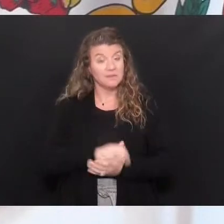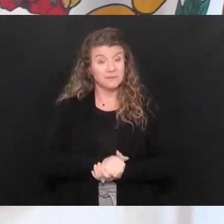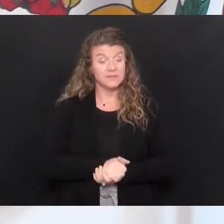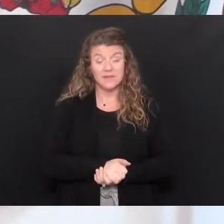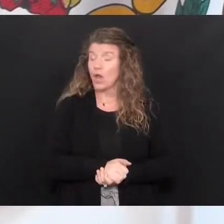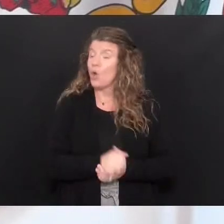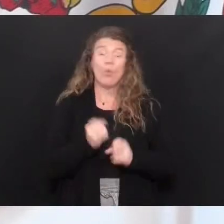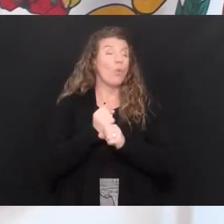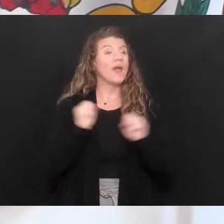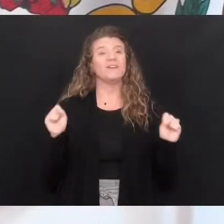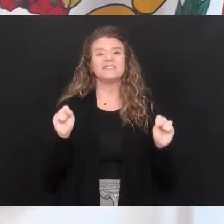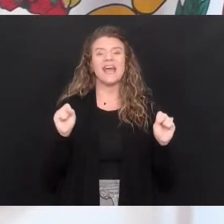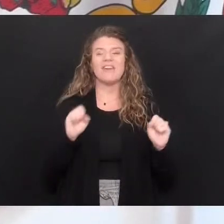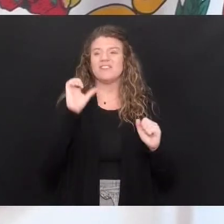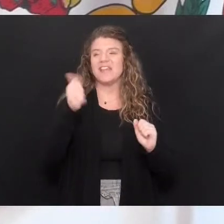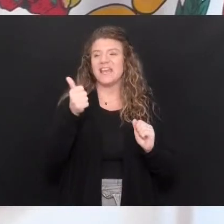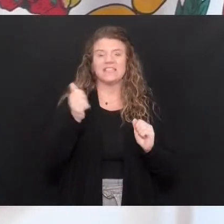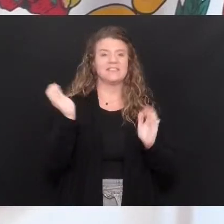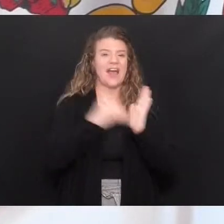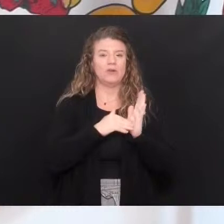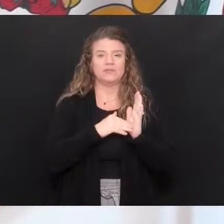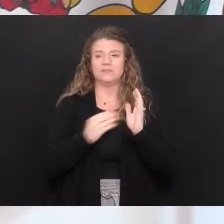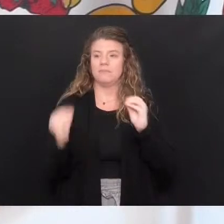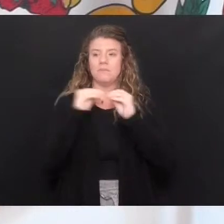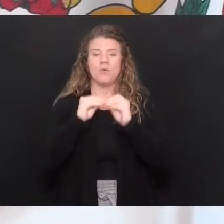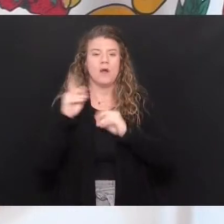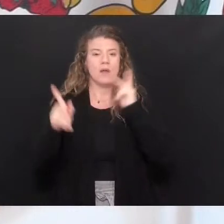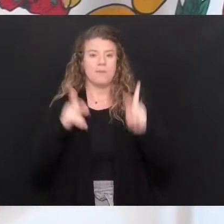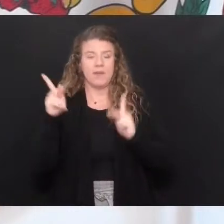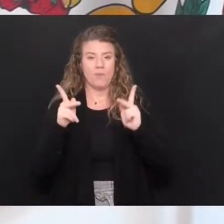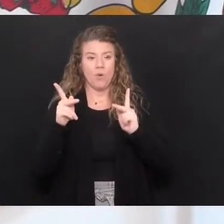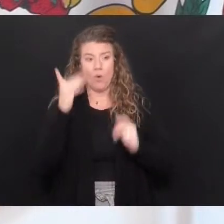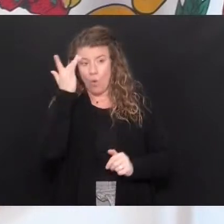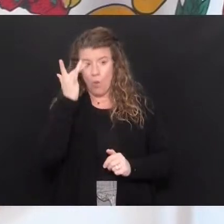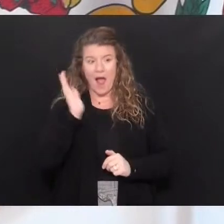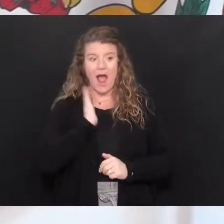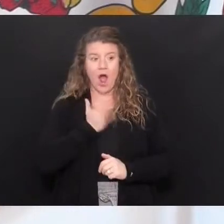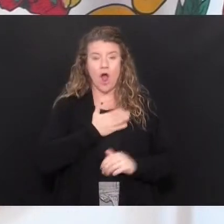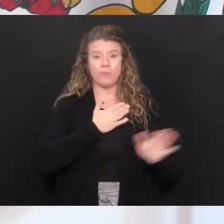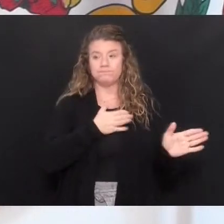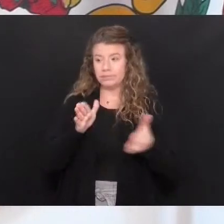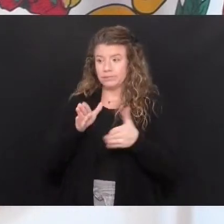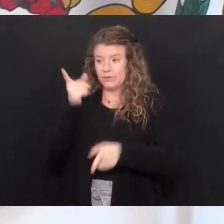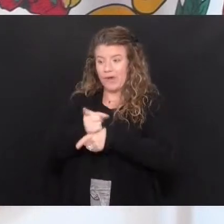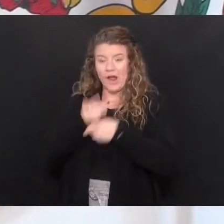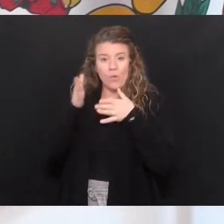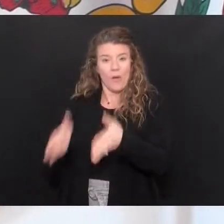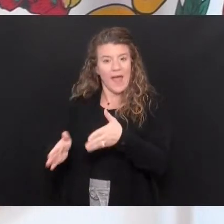have saved tens of thousands of lives because we moved, and we did it,